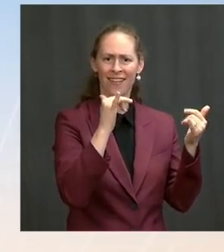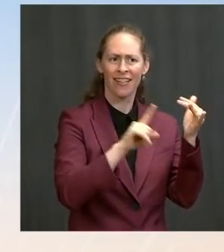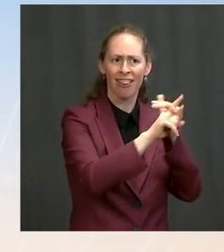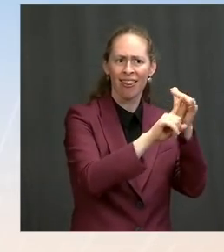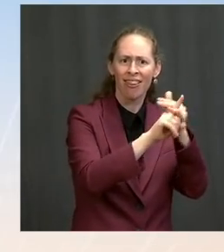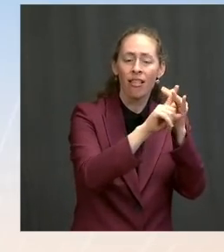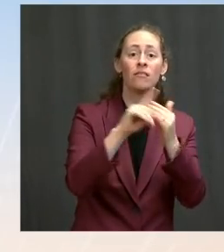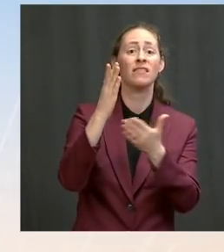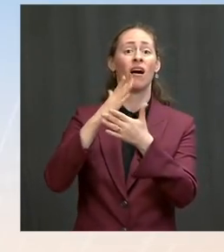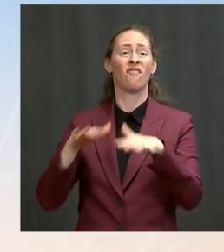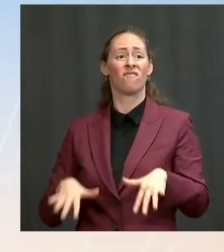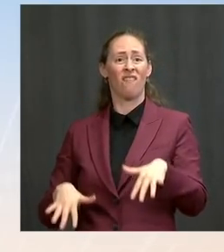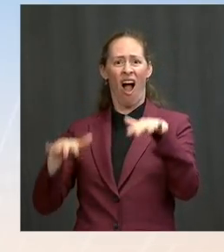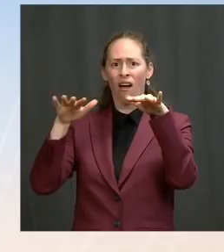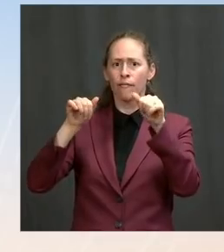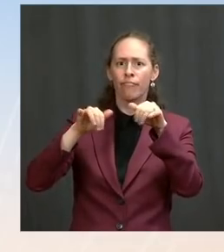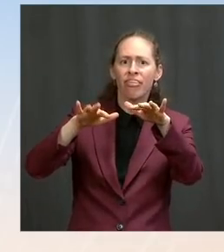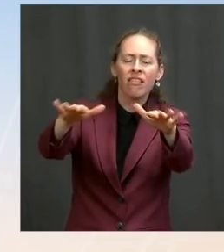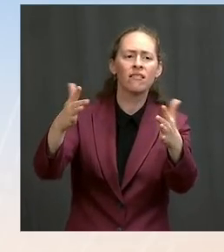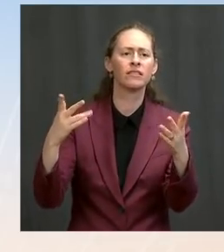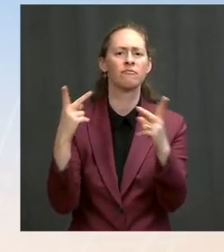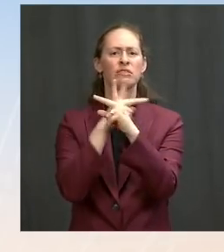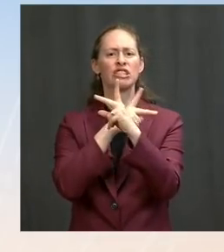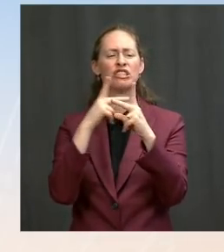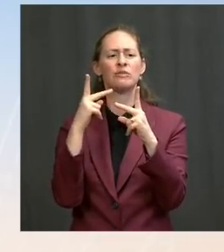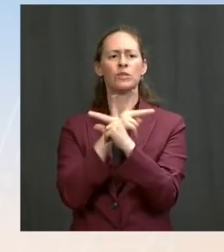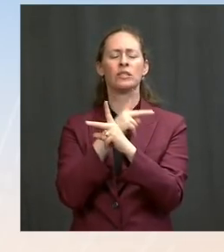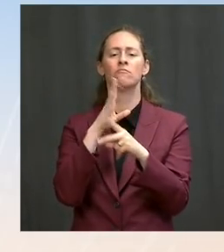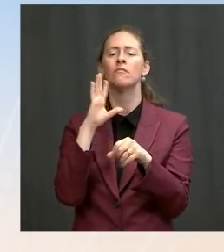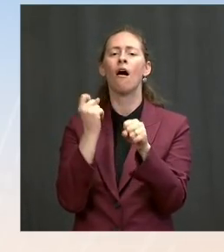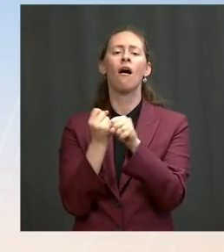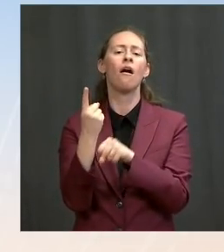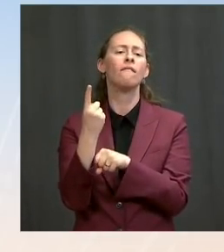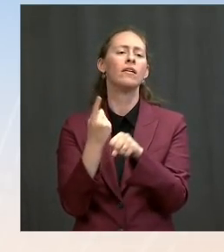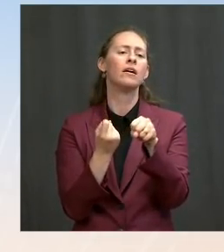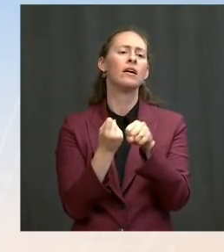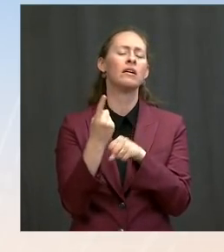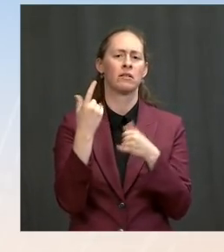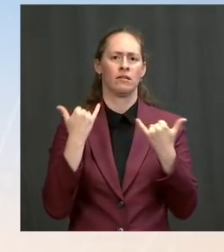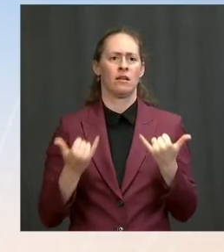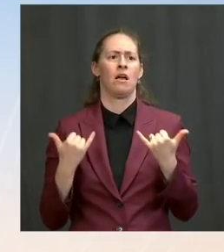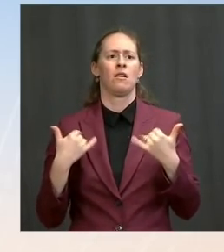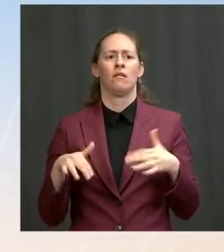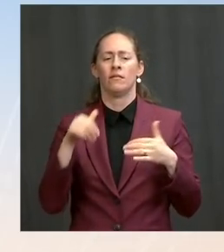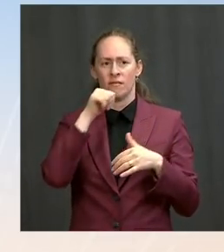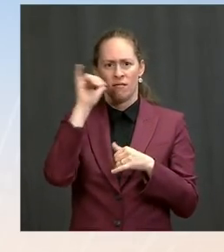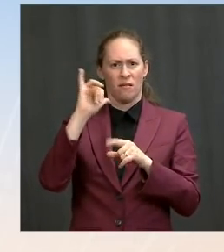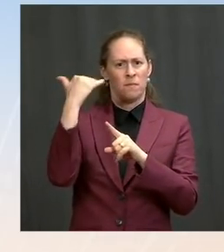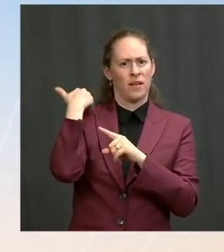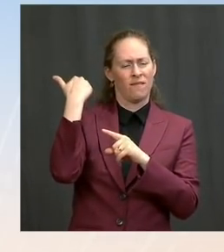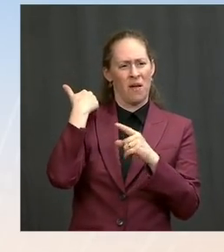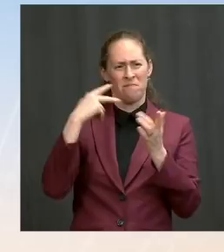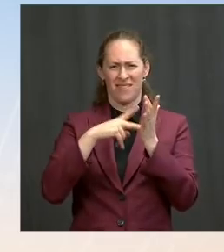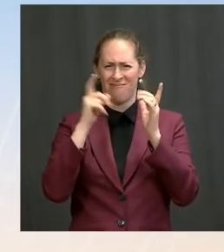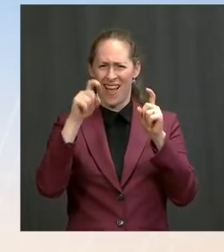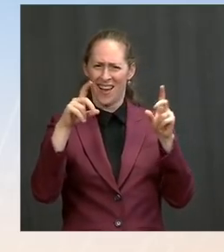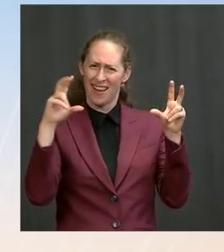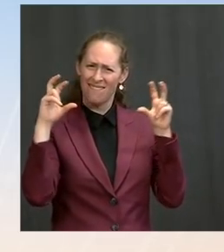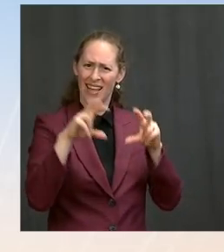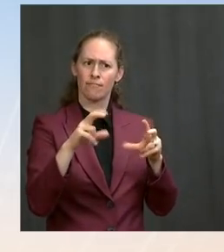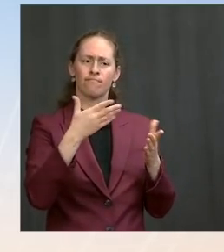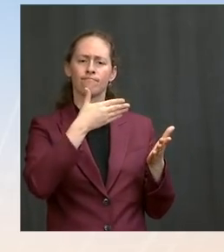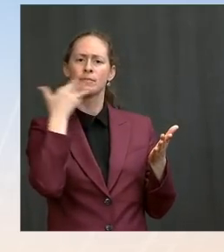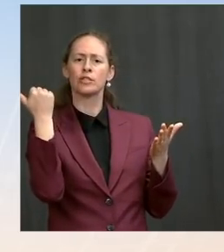events Americans are experiencing year-round underscore the need to make bold investments needed to tackle the climate crisis.